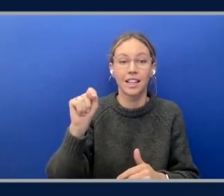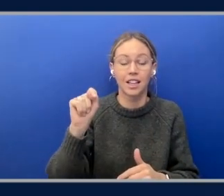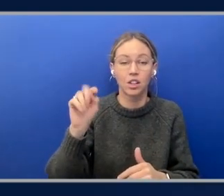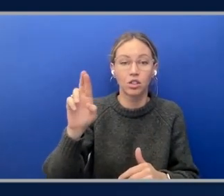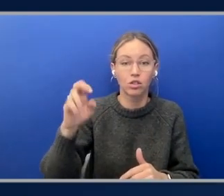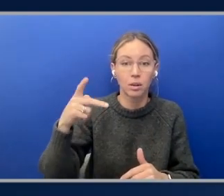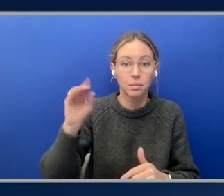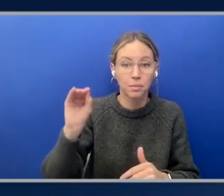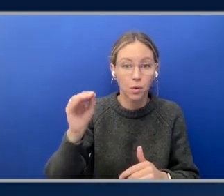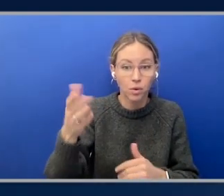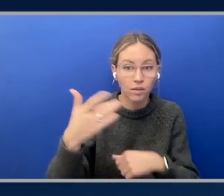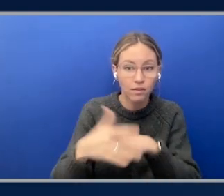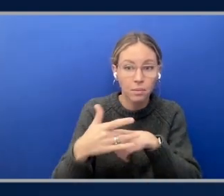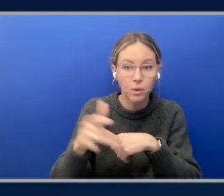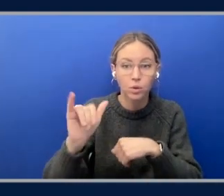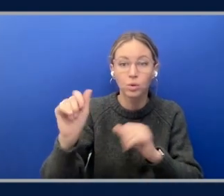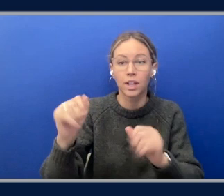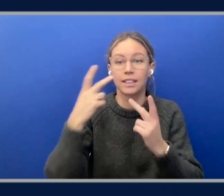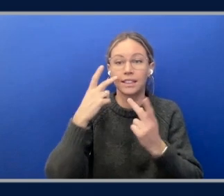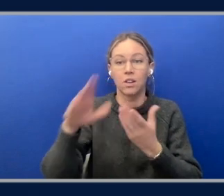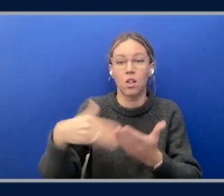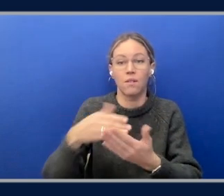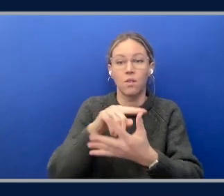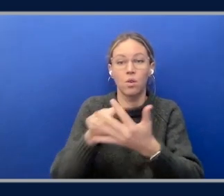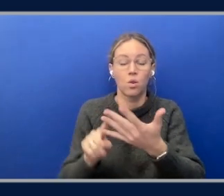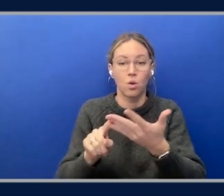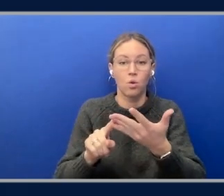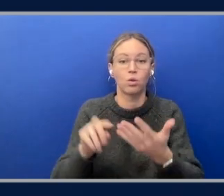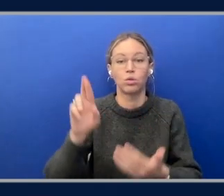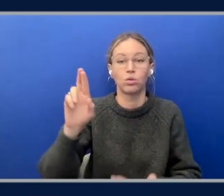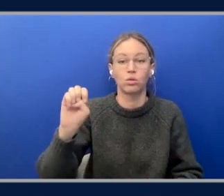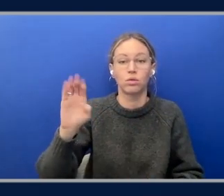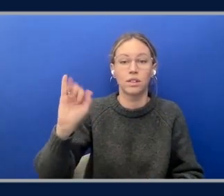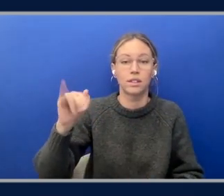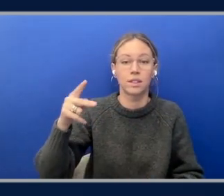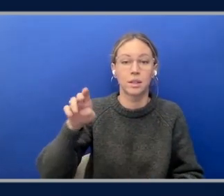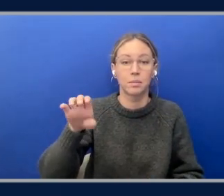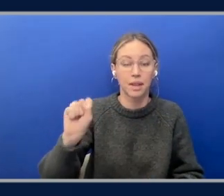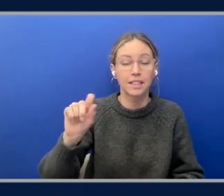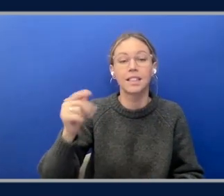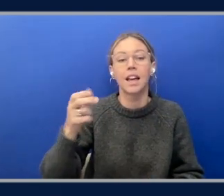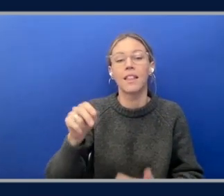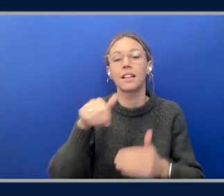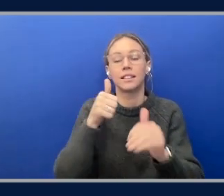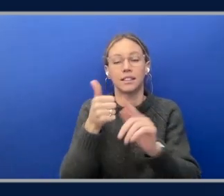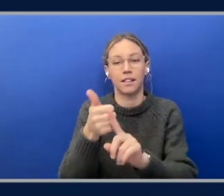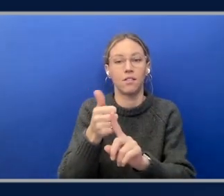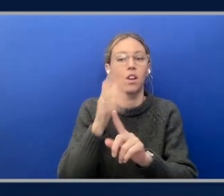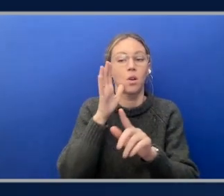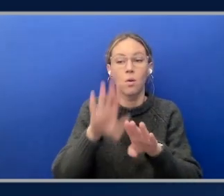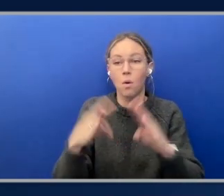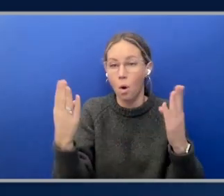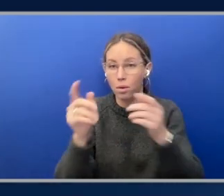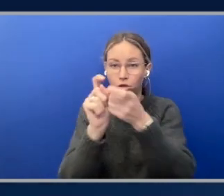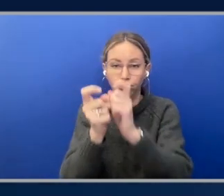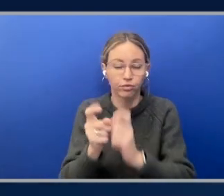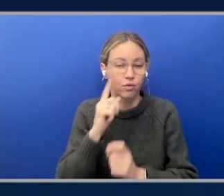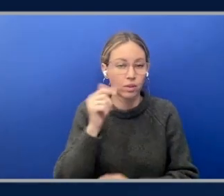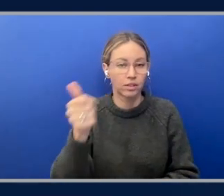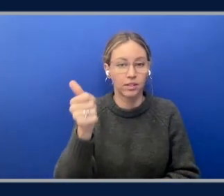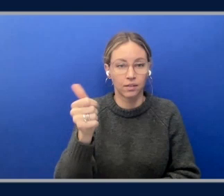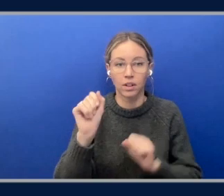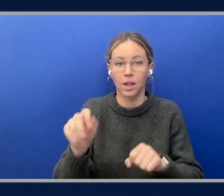that allows you to see all of those recipes, and then that's where you can also go in and make customizations to those recipes to be able to